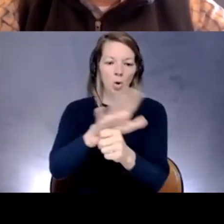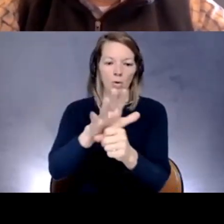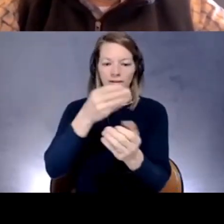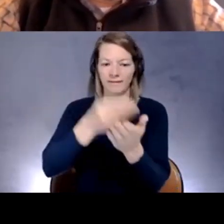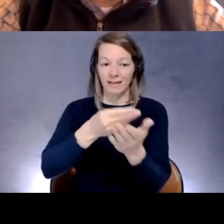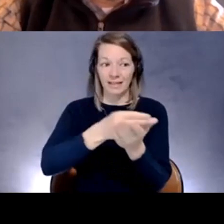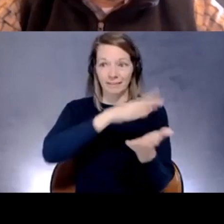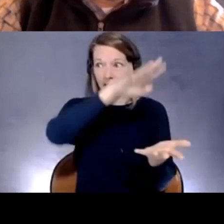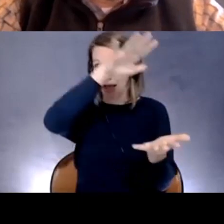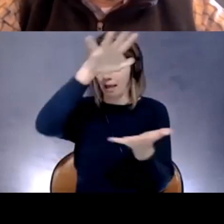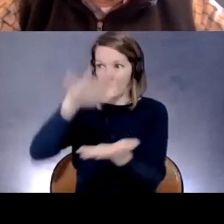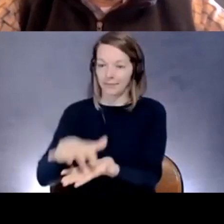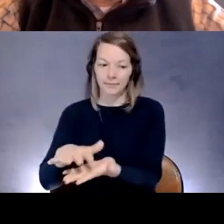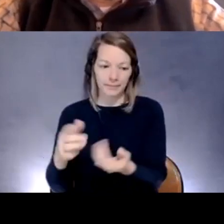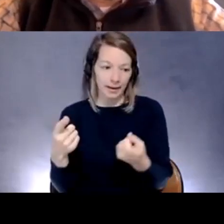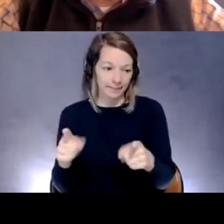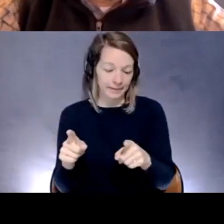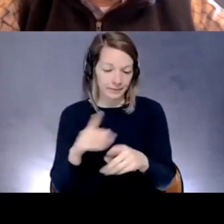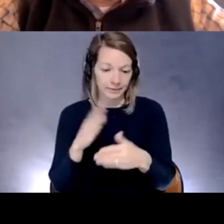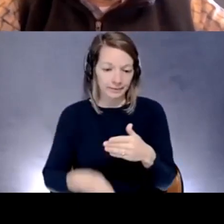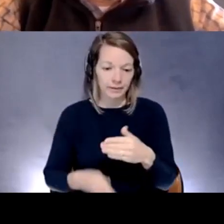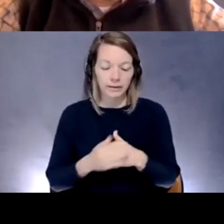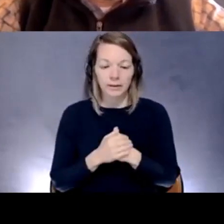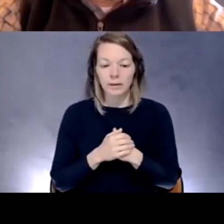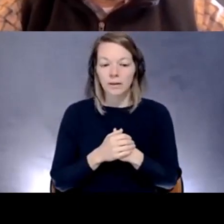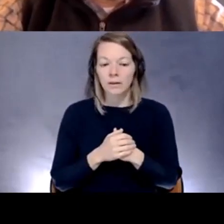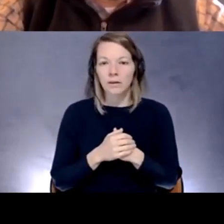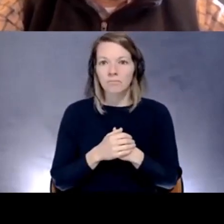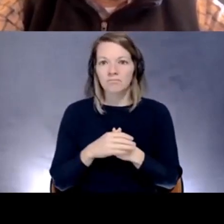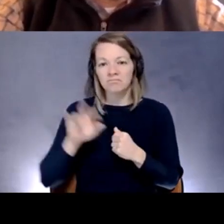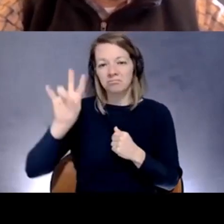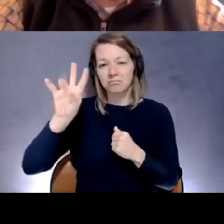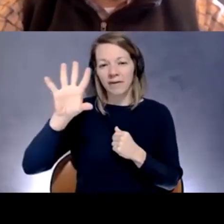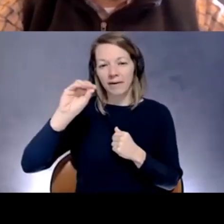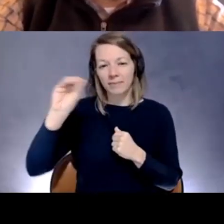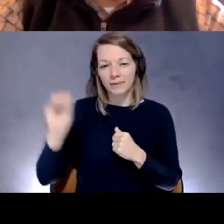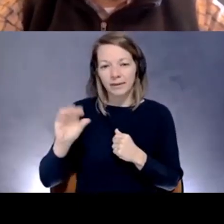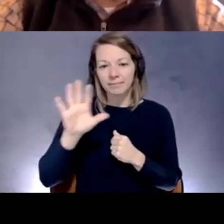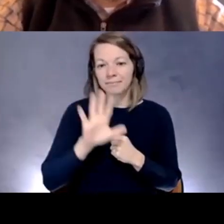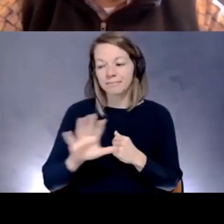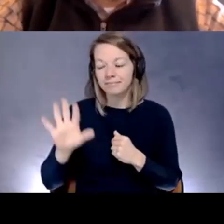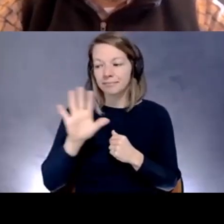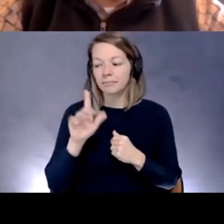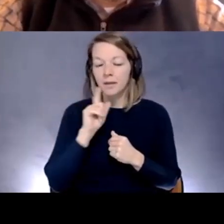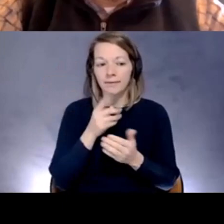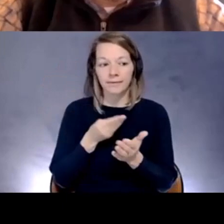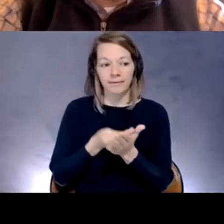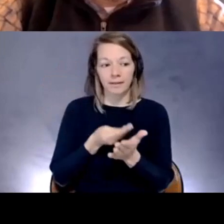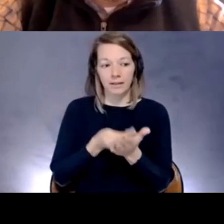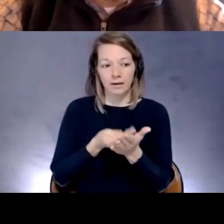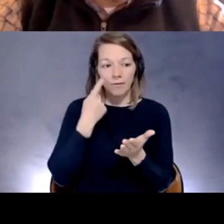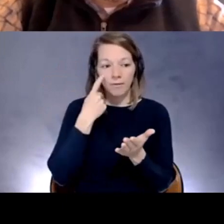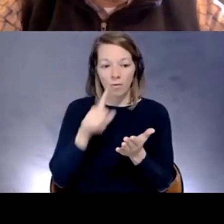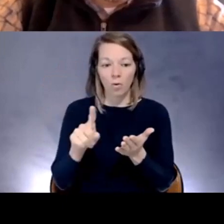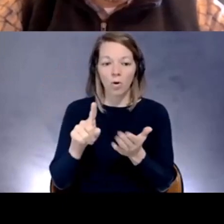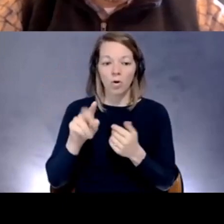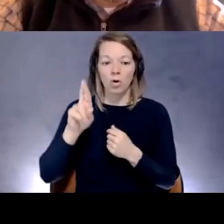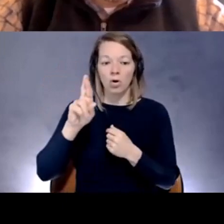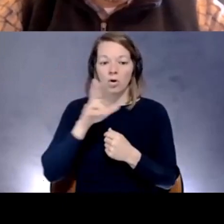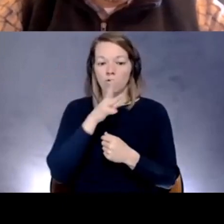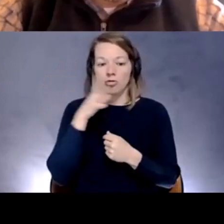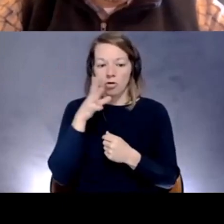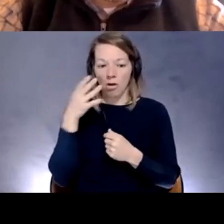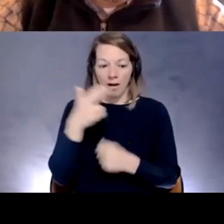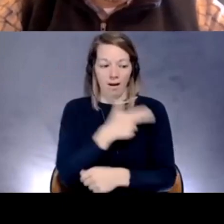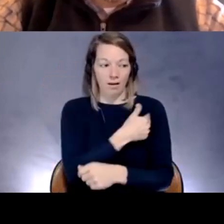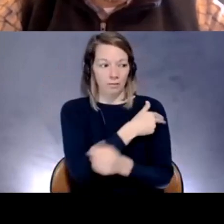end. Also would like to point out that about 75% of the funding for a rural hospital comes from